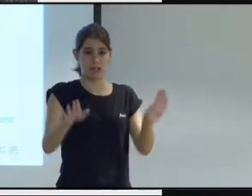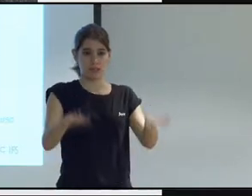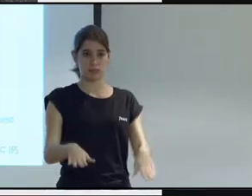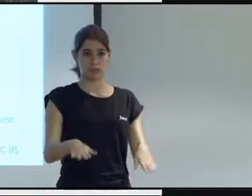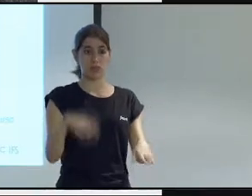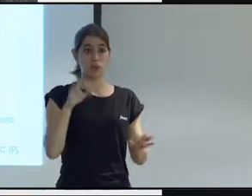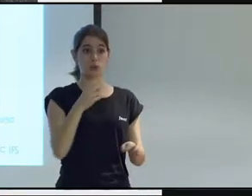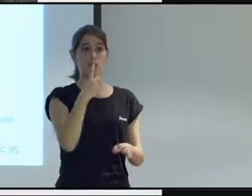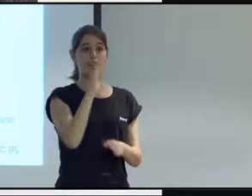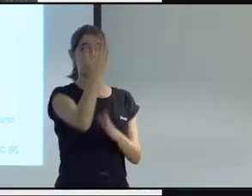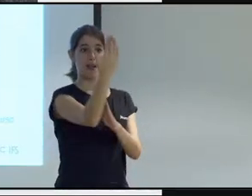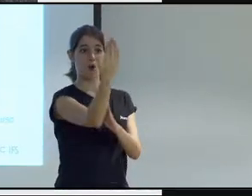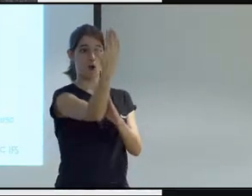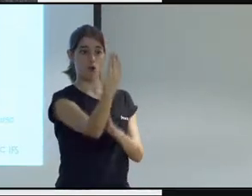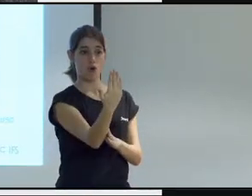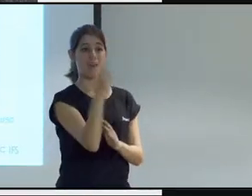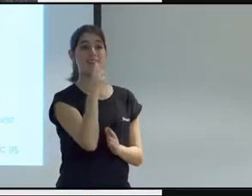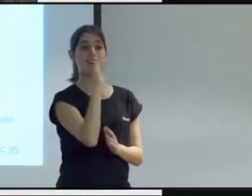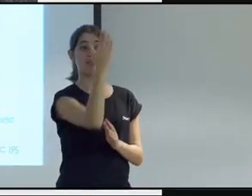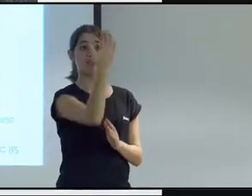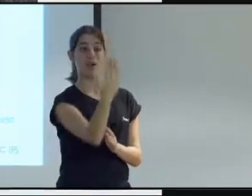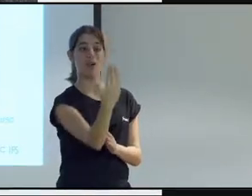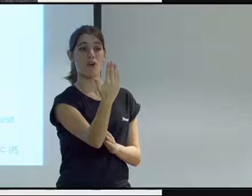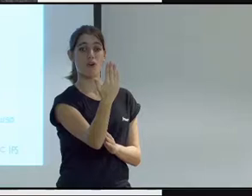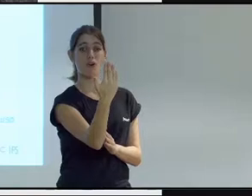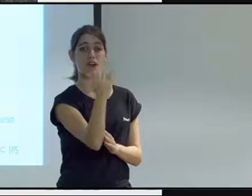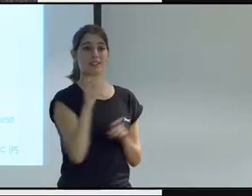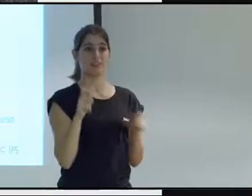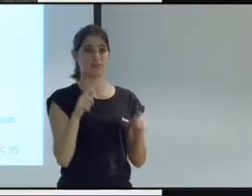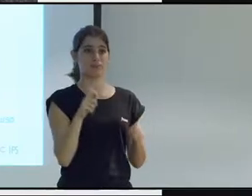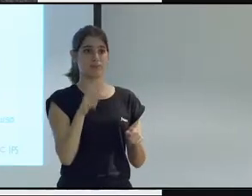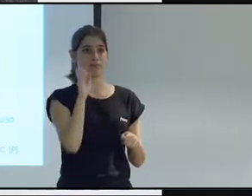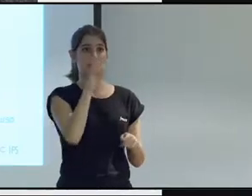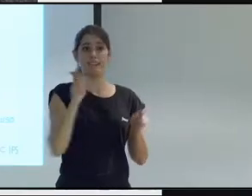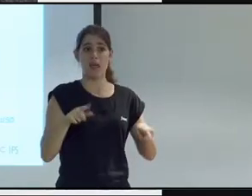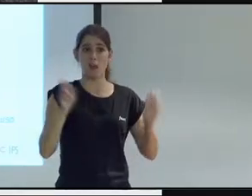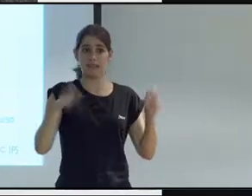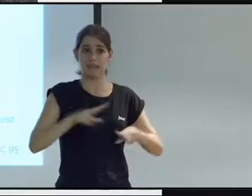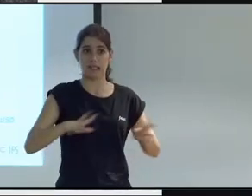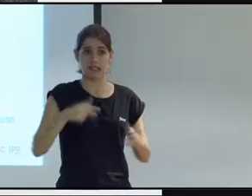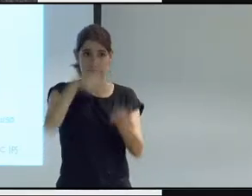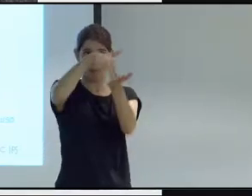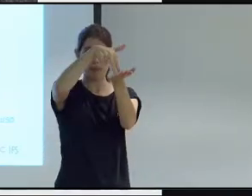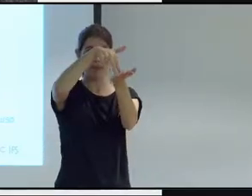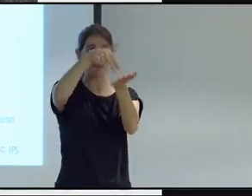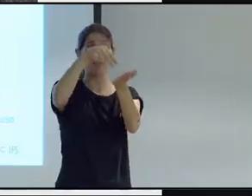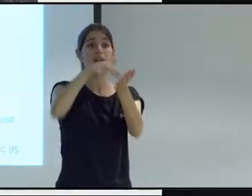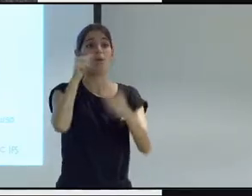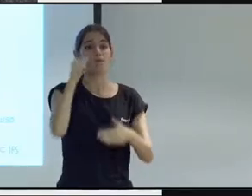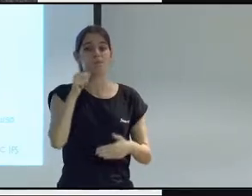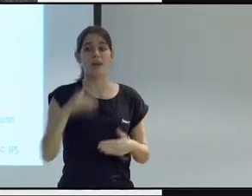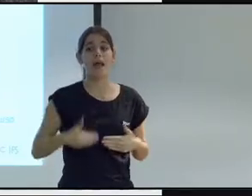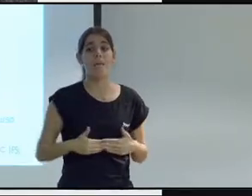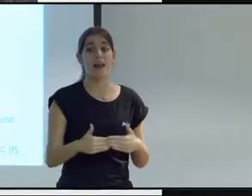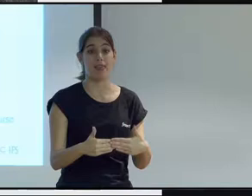on her legs, and in front of her we see a mirror. And in that mirror, this girl is standing up, and